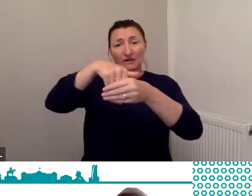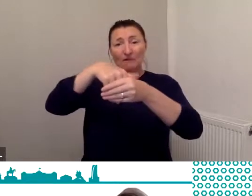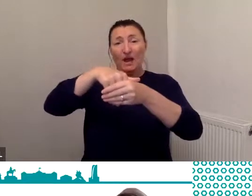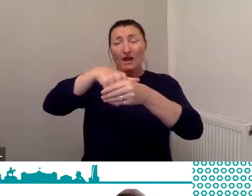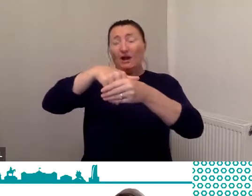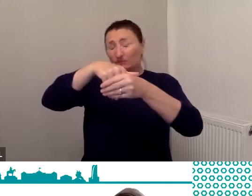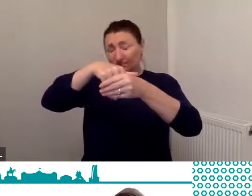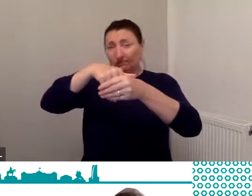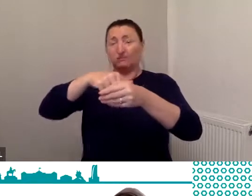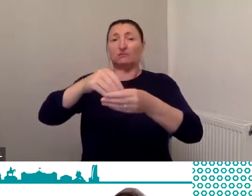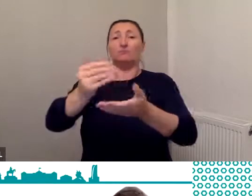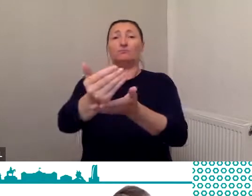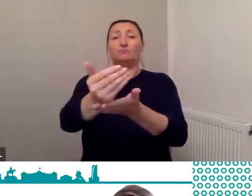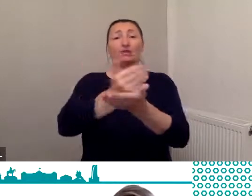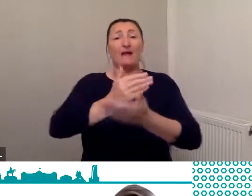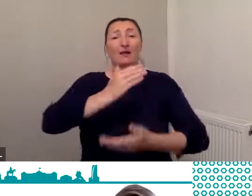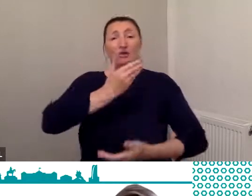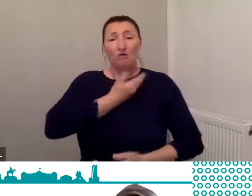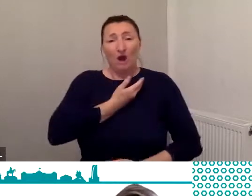rights of people with disabilities.